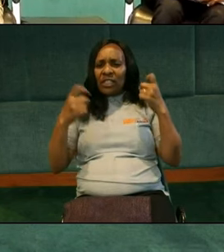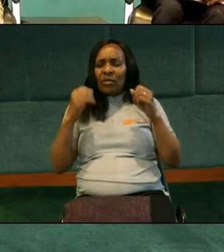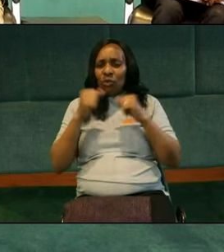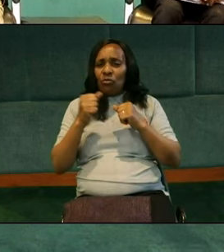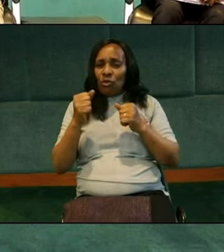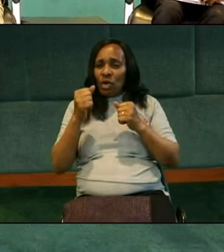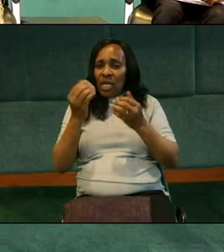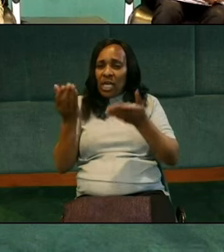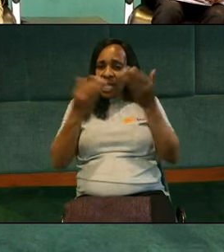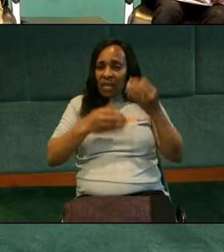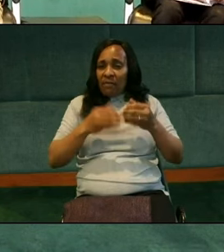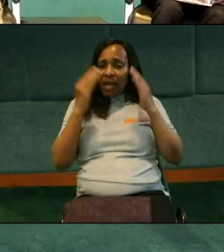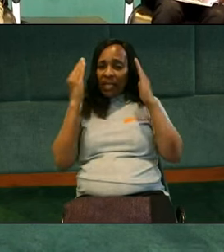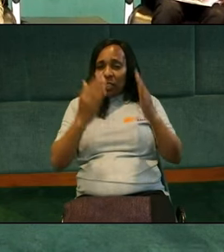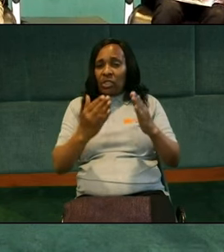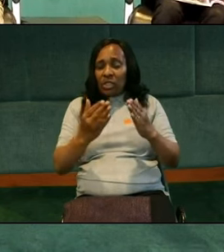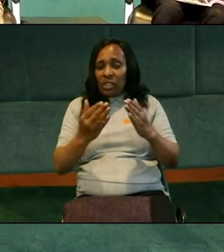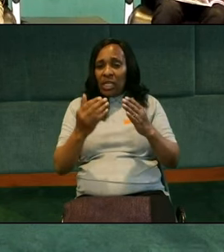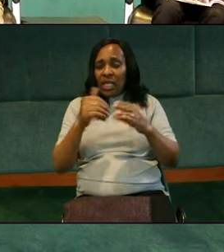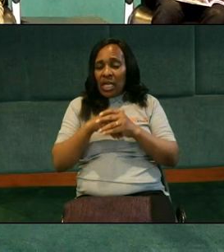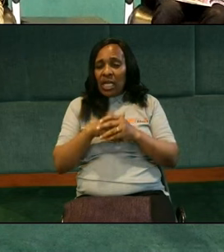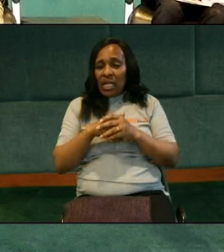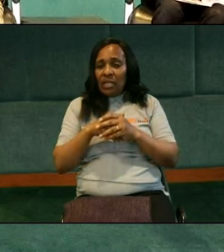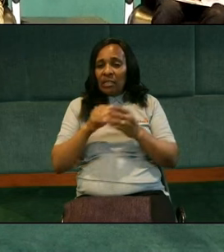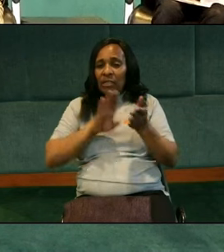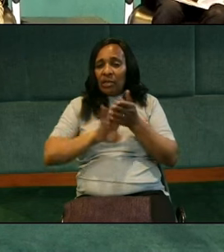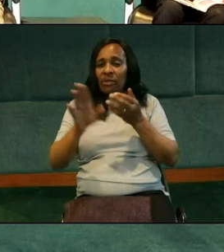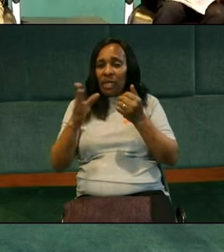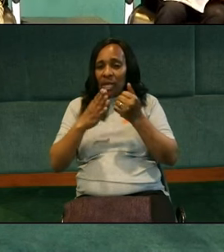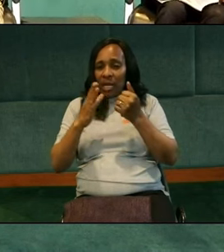Ezra, chapter 9, verse 6?